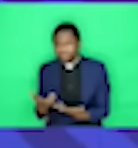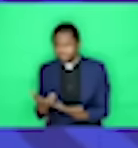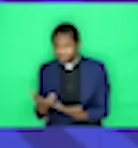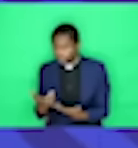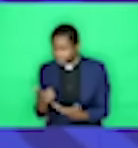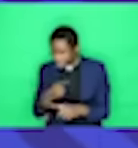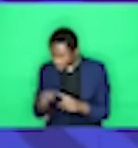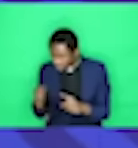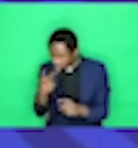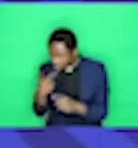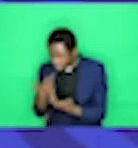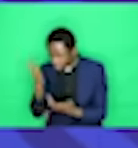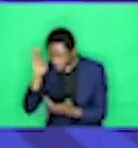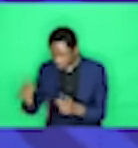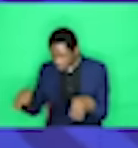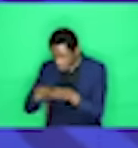time.